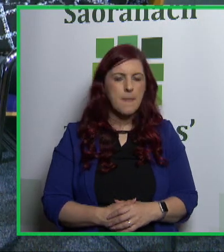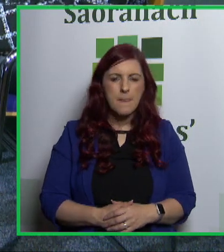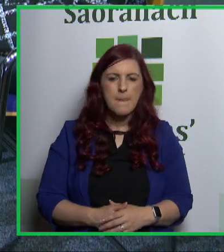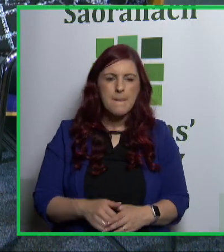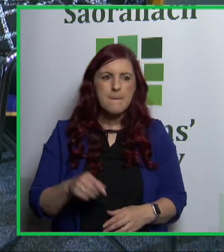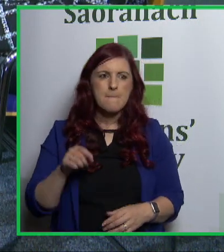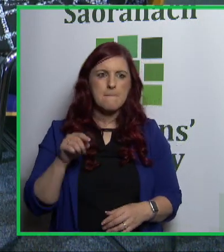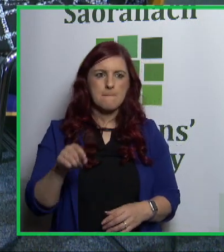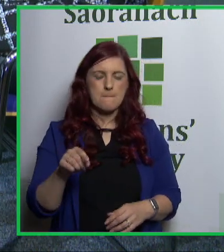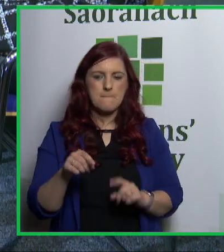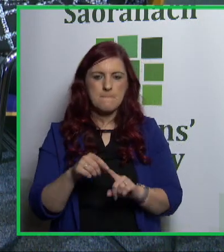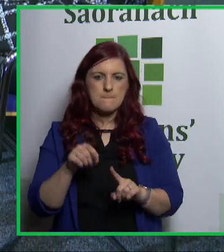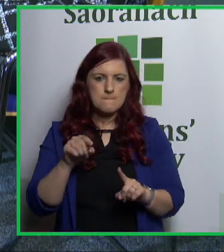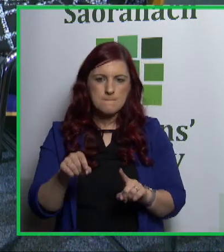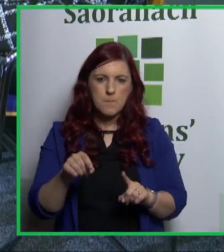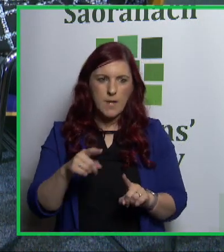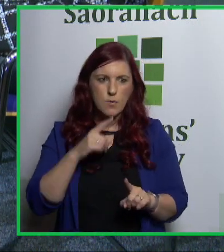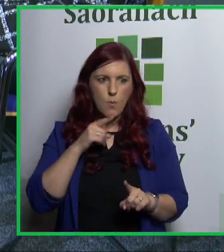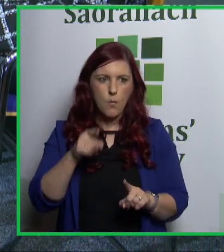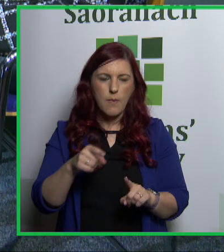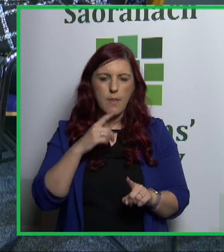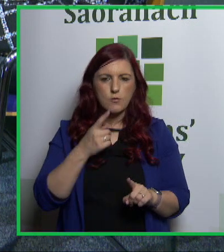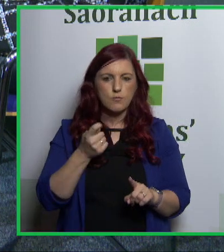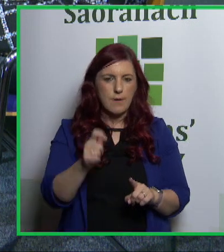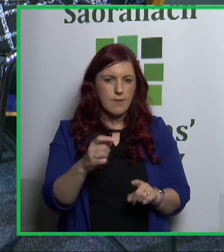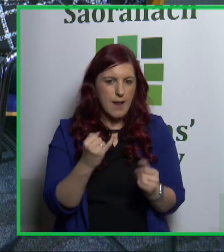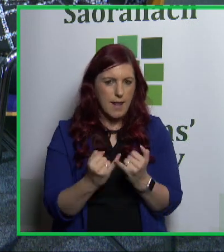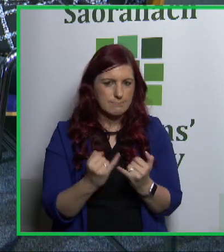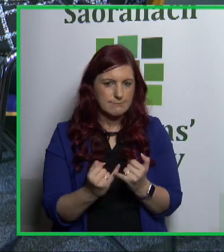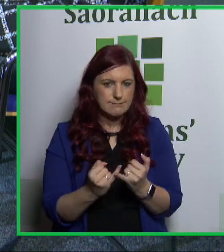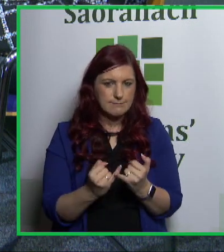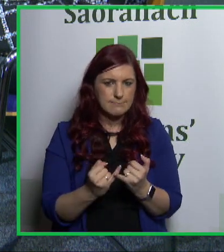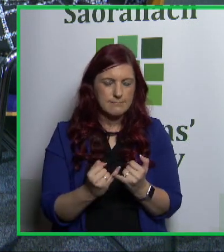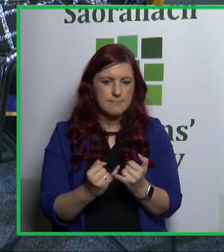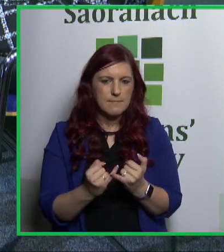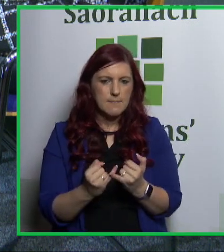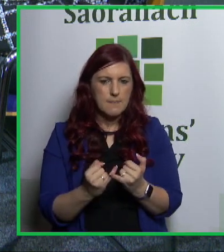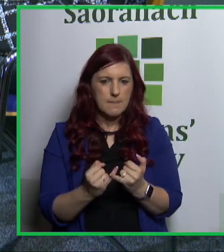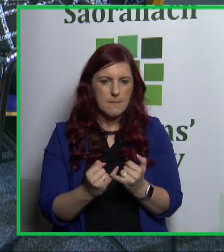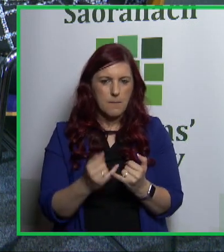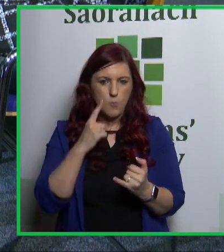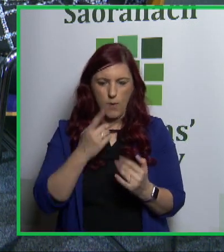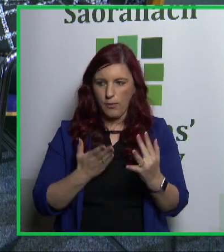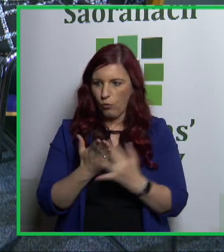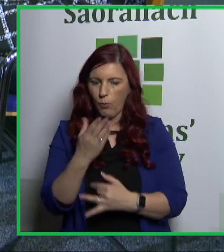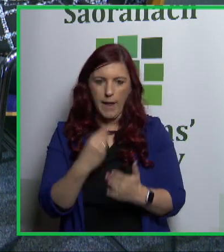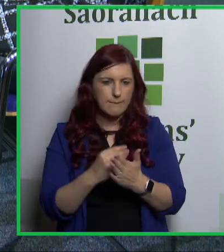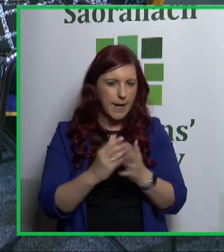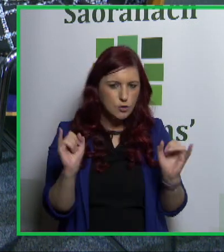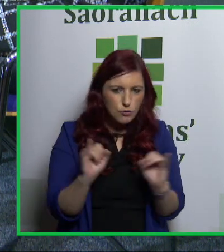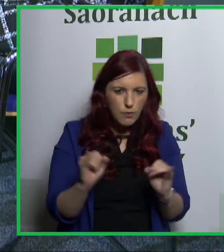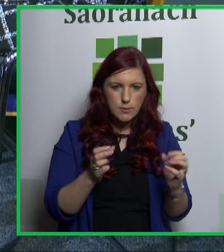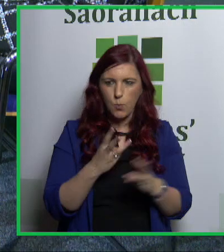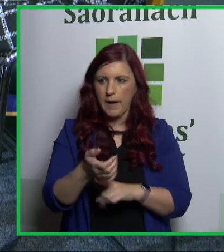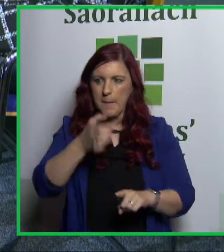far or a class of their own. Whereas, you know, for people my age who've grown up their lives throughout financial crises, working in pubs, working